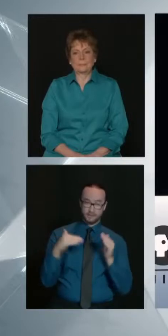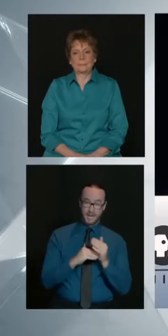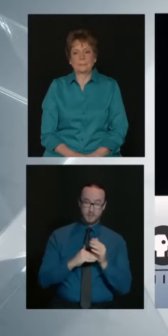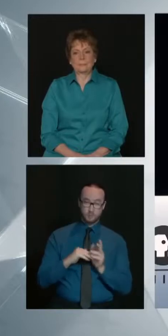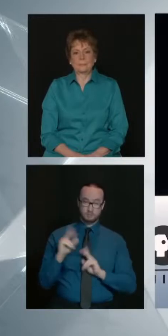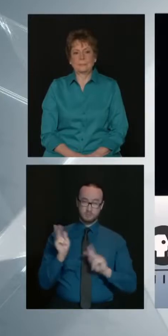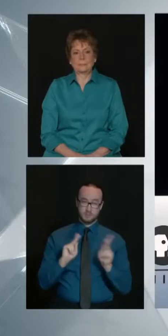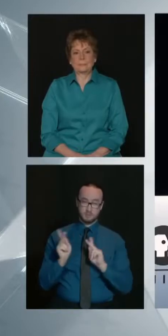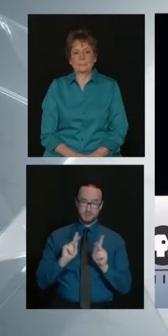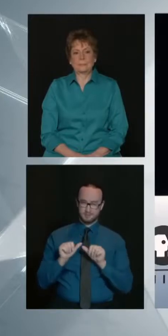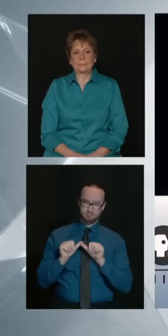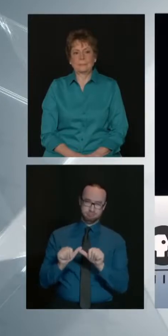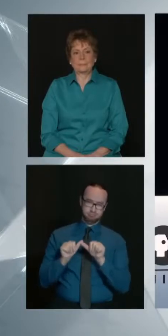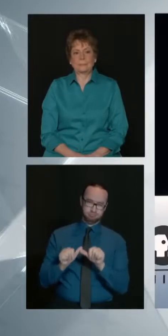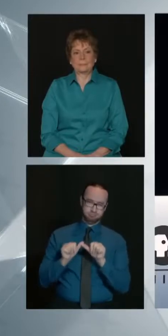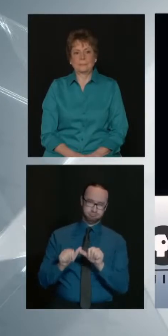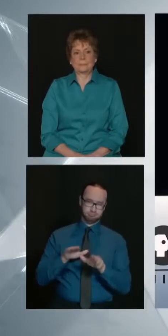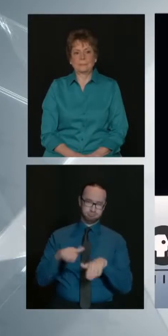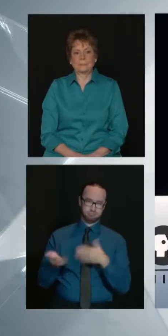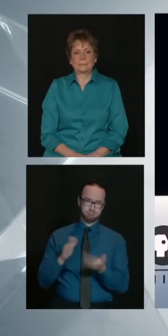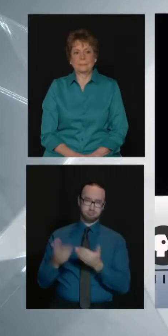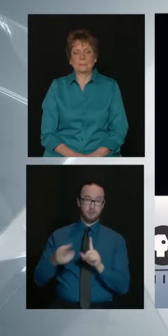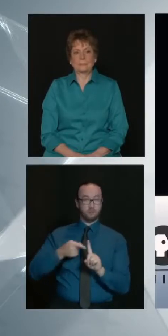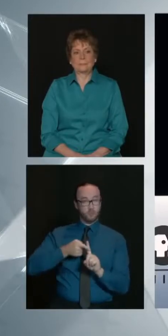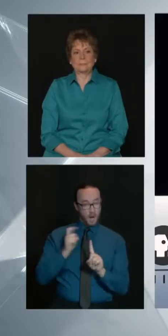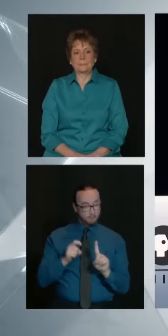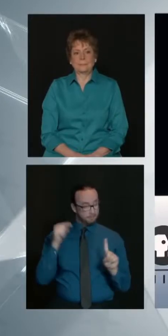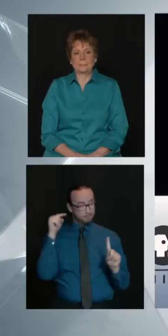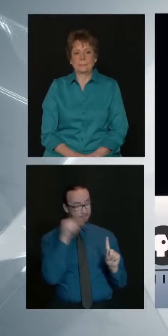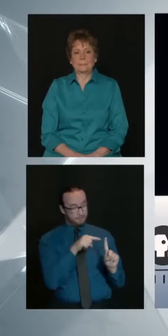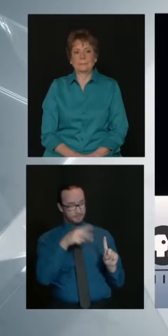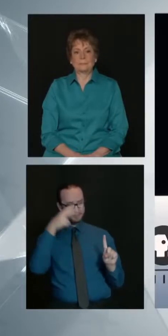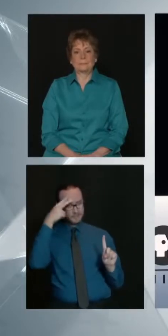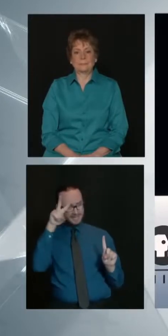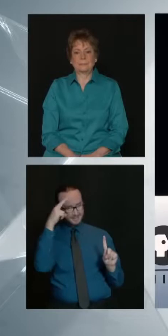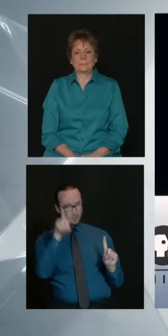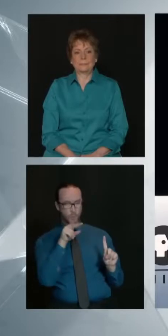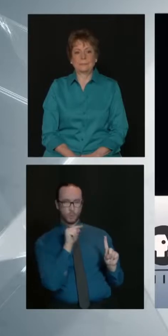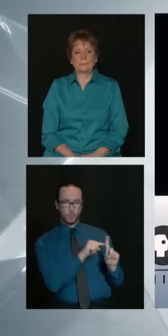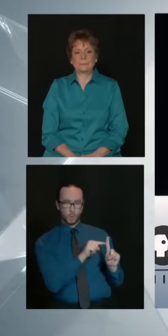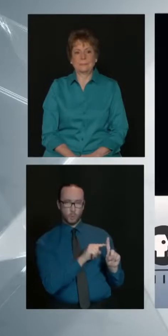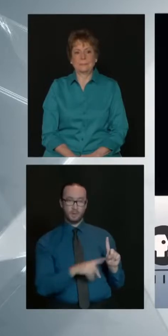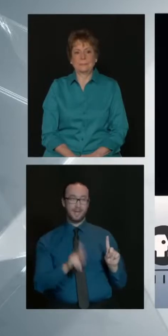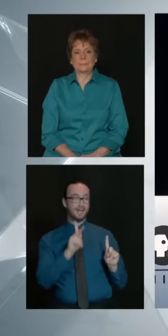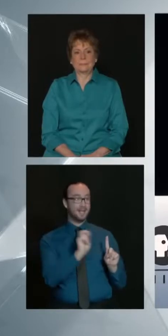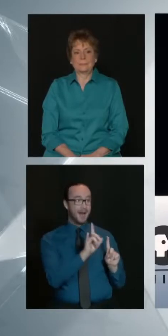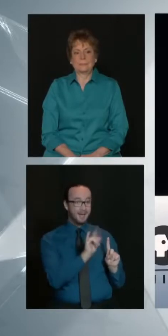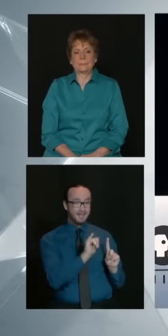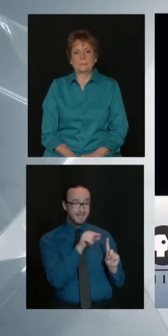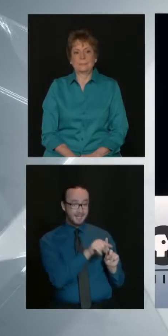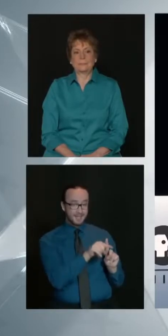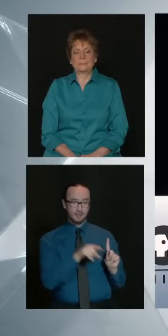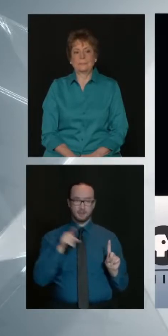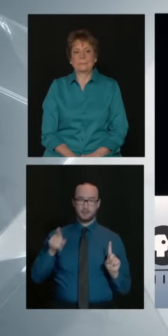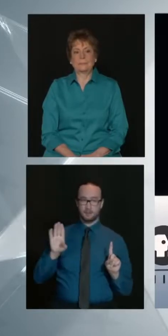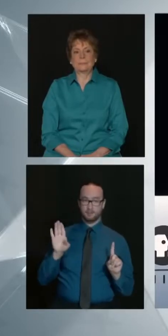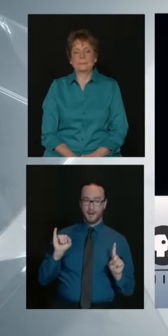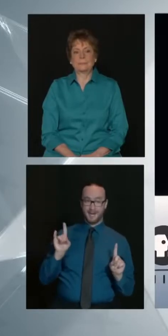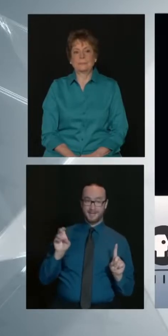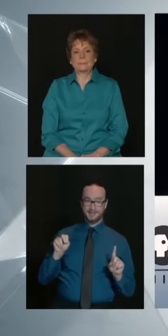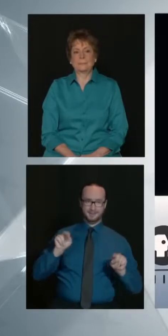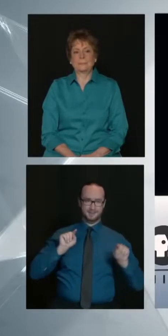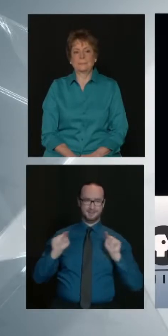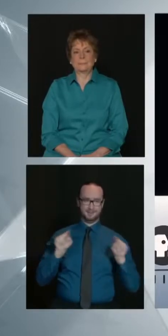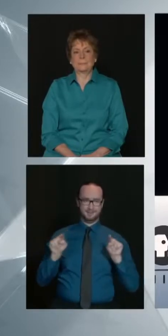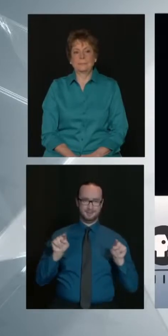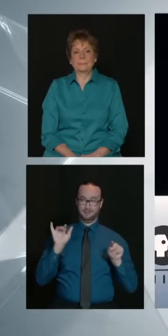up through the southern border, and Mark Kelly and Joe Biden have not done a single thing to stop it. It is carnage, and so I think we should secure the